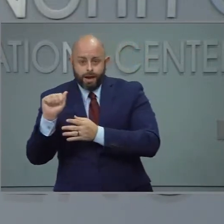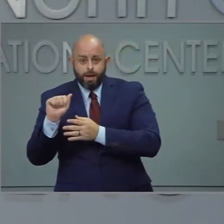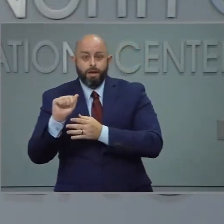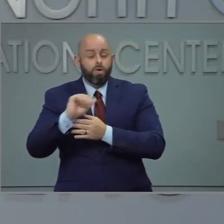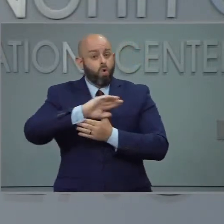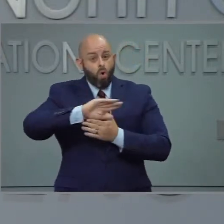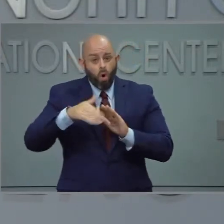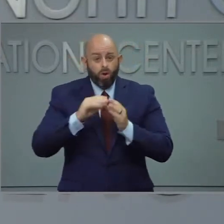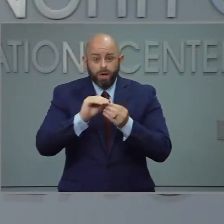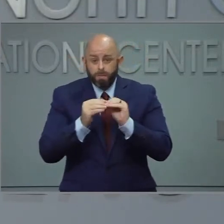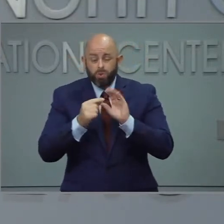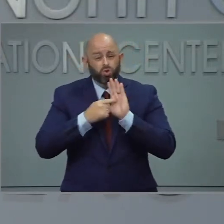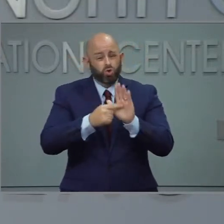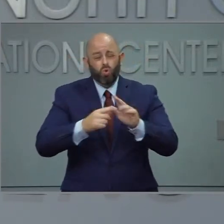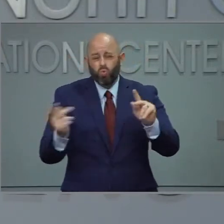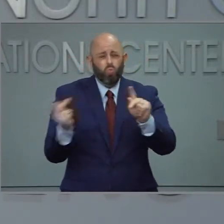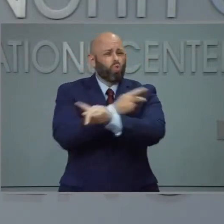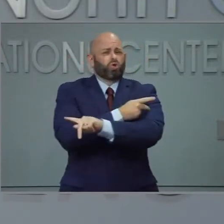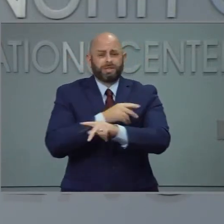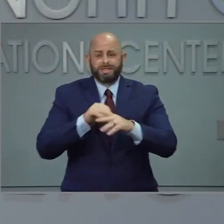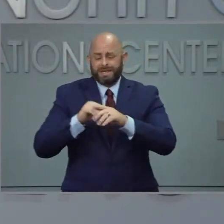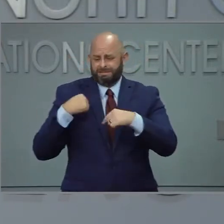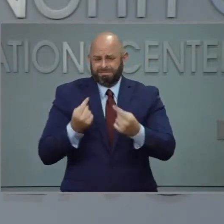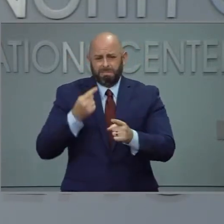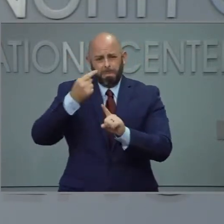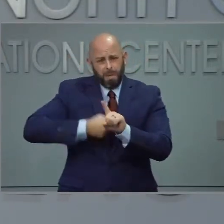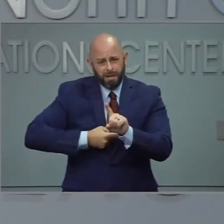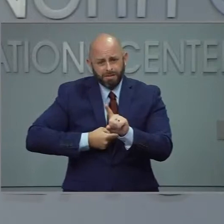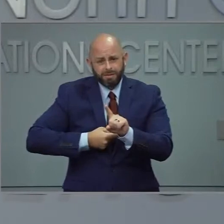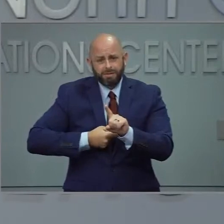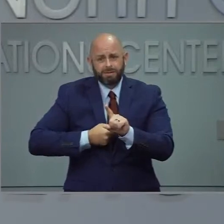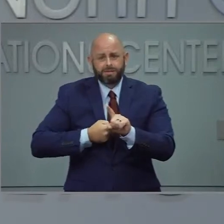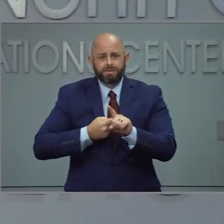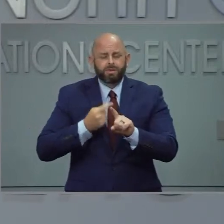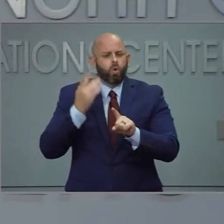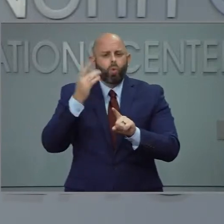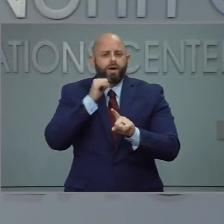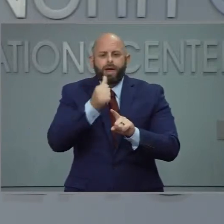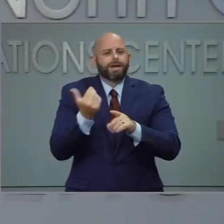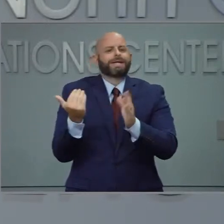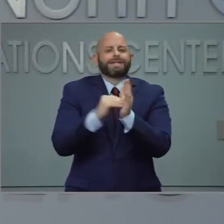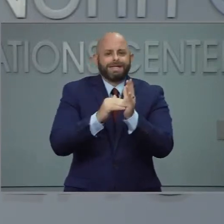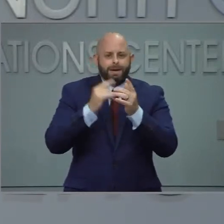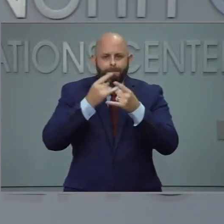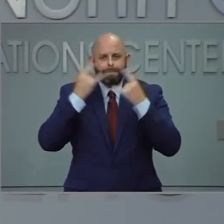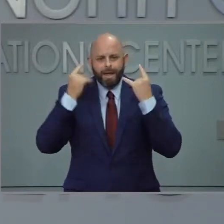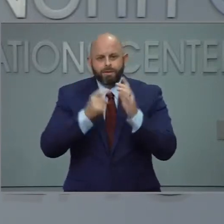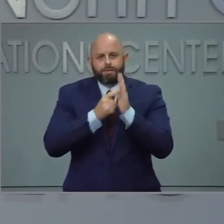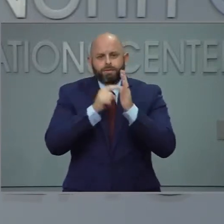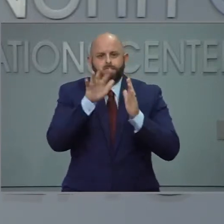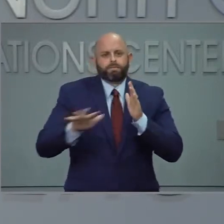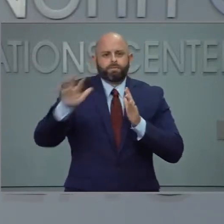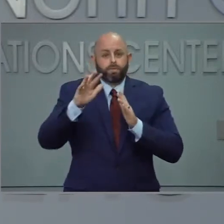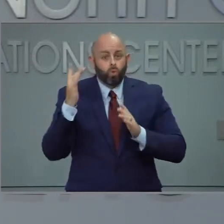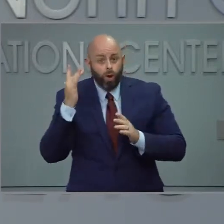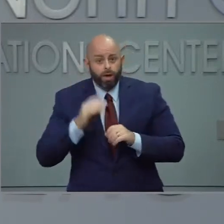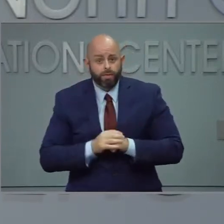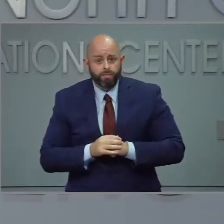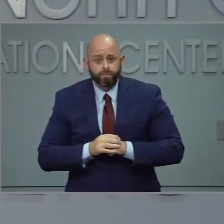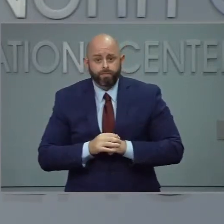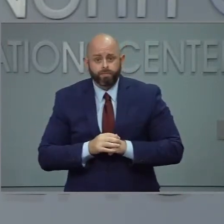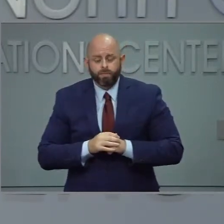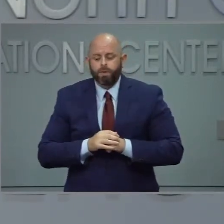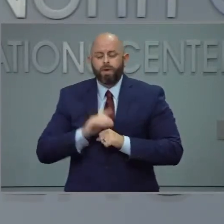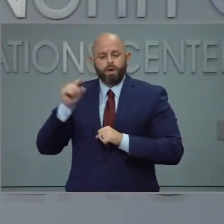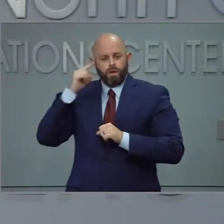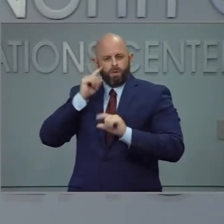worst metrics in months. Why end this statewide mask mandate? because schools know what to do, business knows what